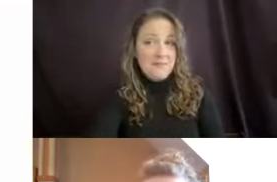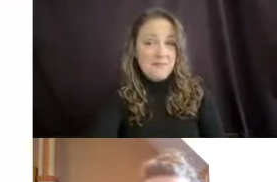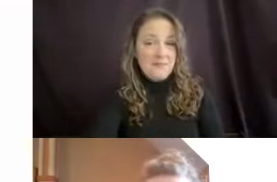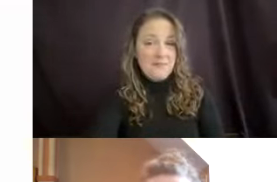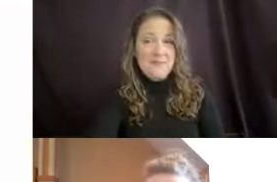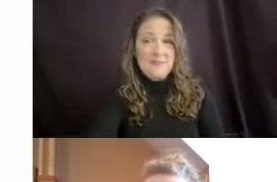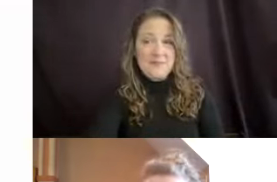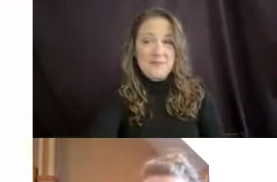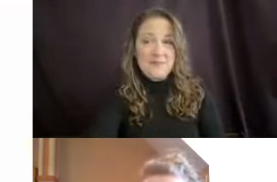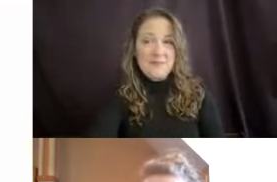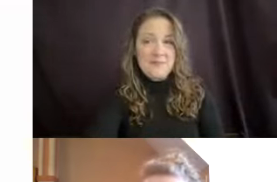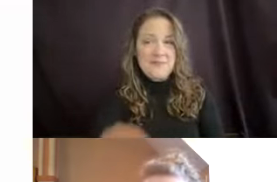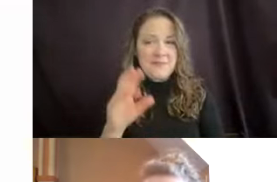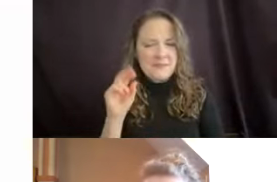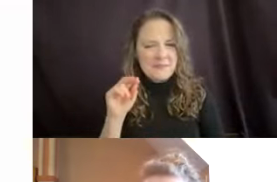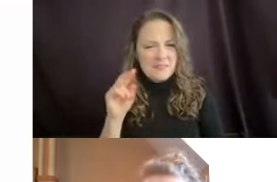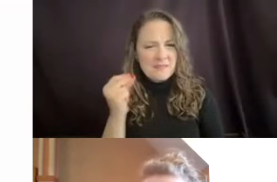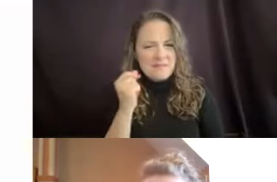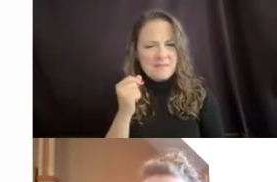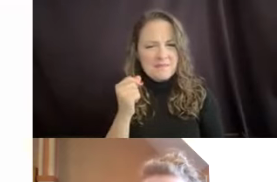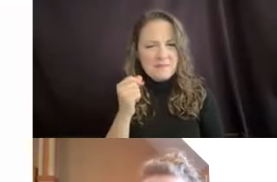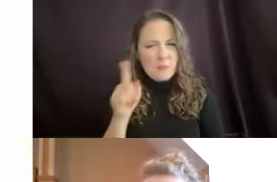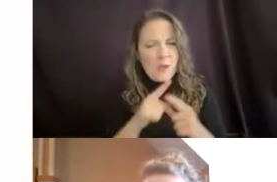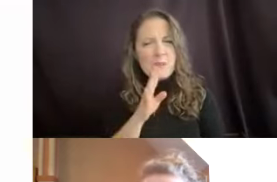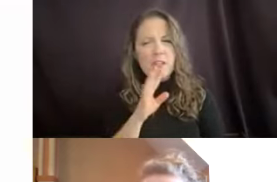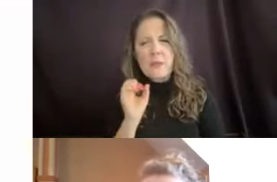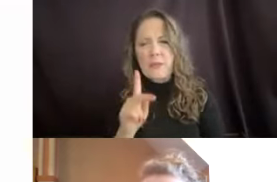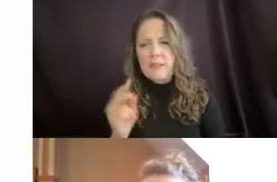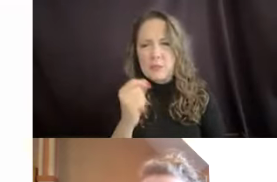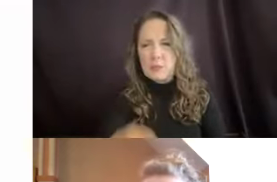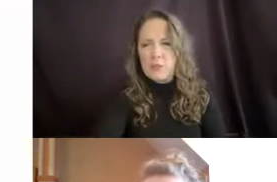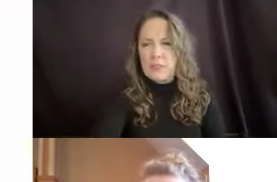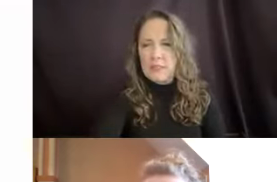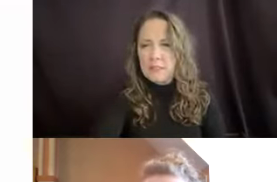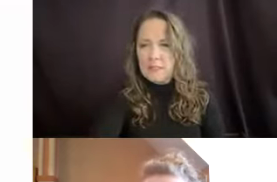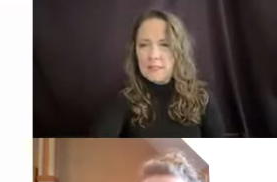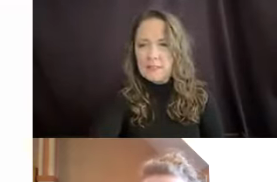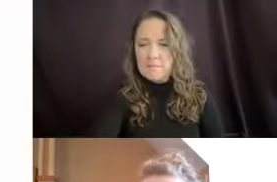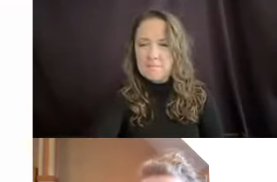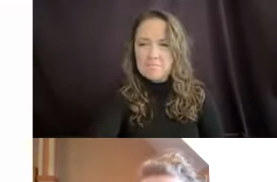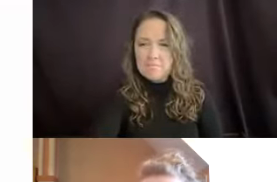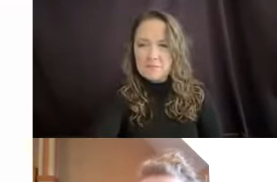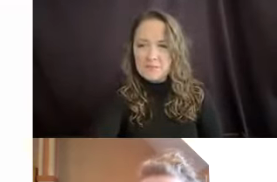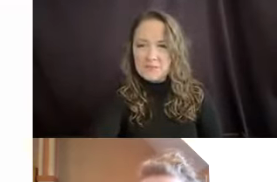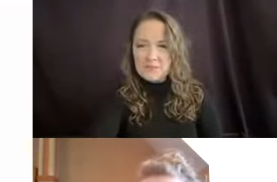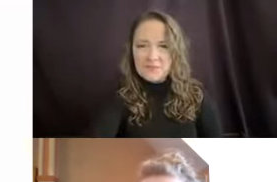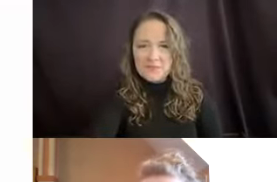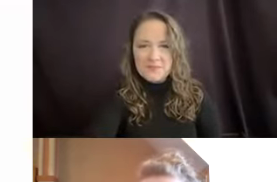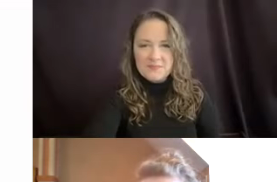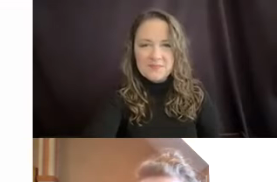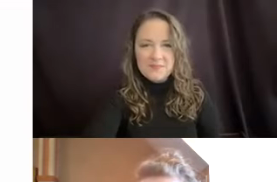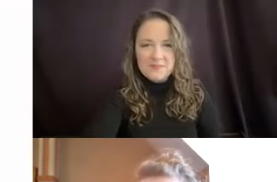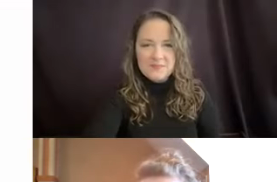Can't see the interpreters. Shoot, when I'm talking? Okay. That's so strange. Continue. I'm going to